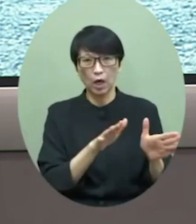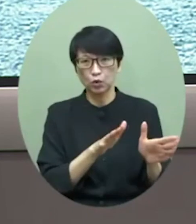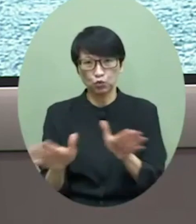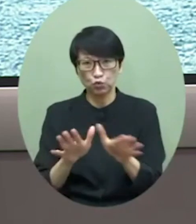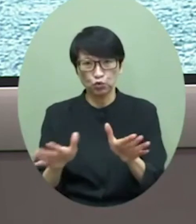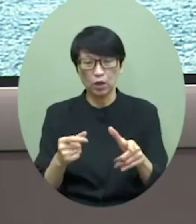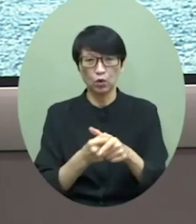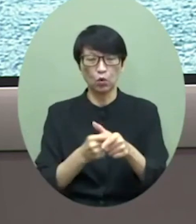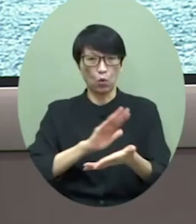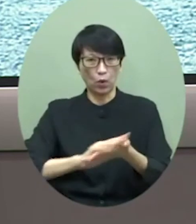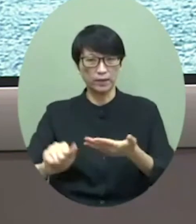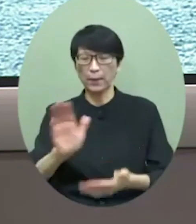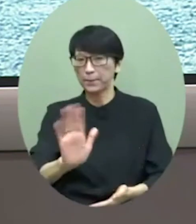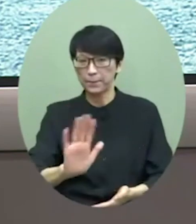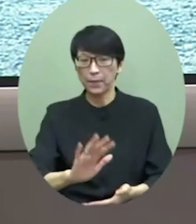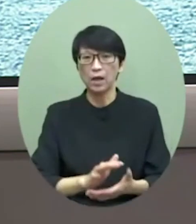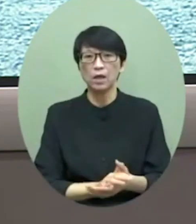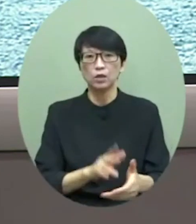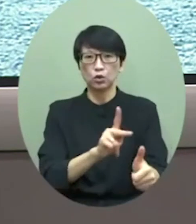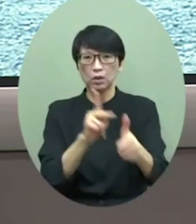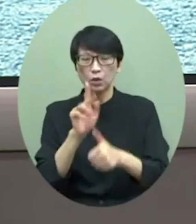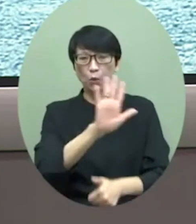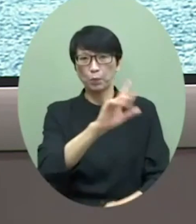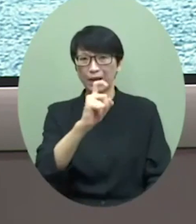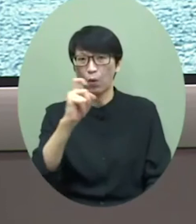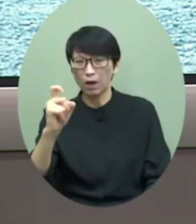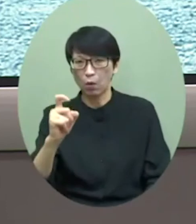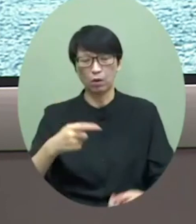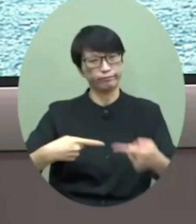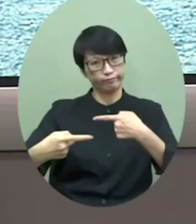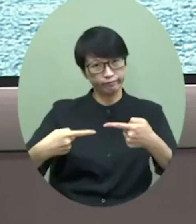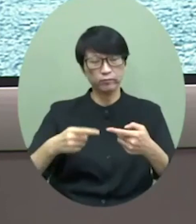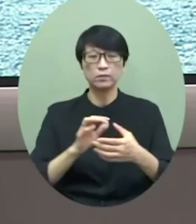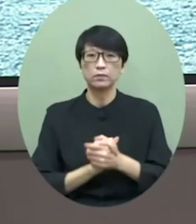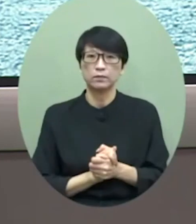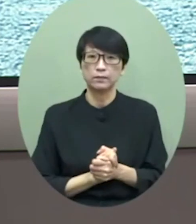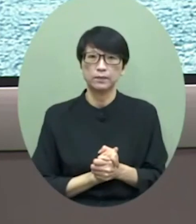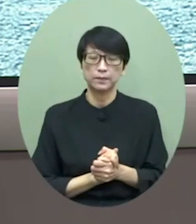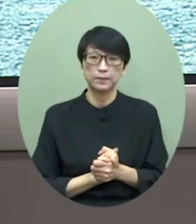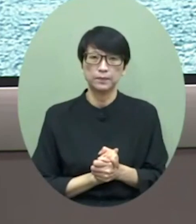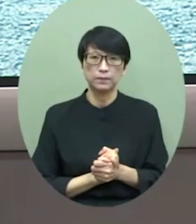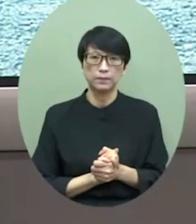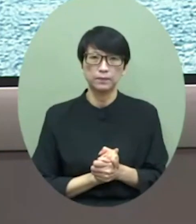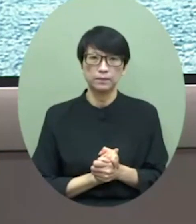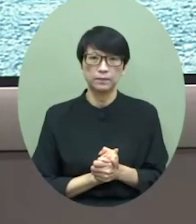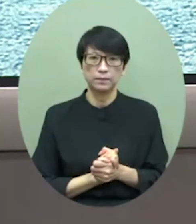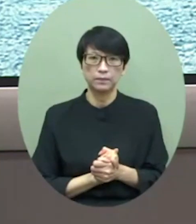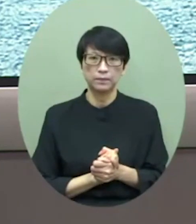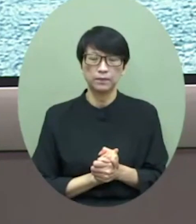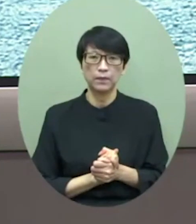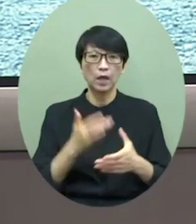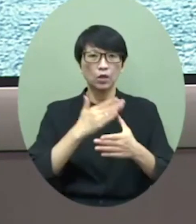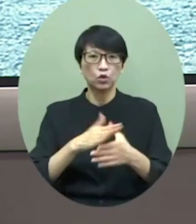the election is also to ensure that the elections can be held in a fair and impartial manner. So it's not just about public